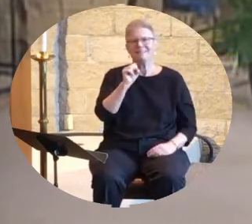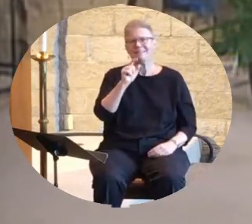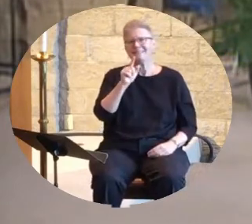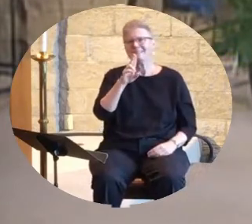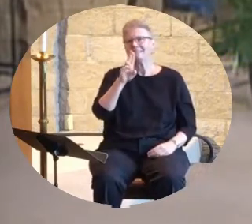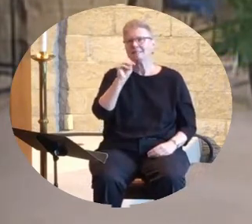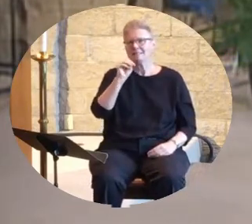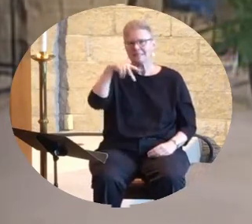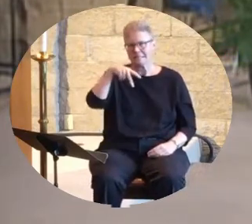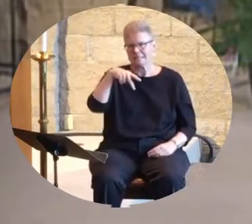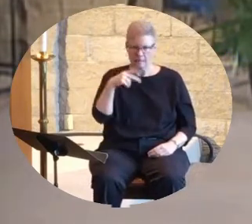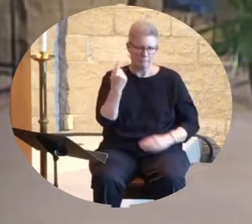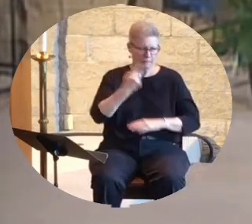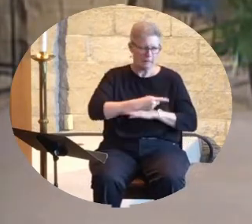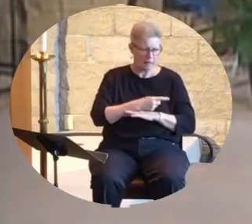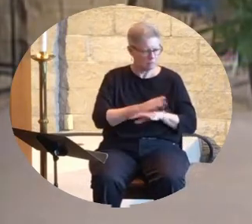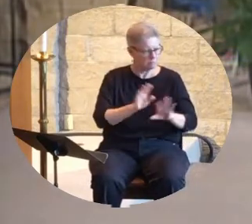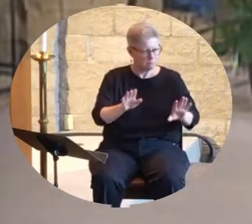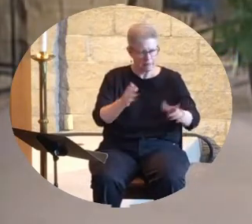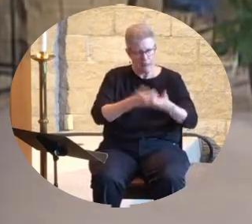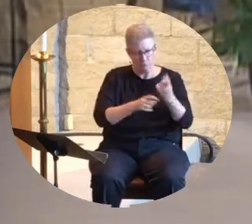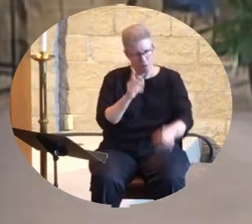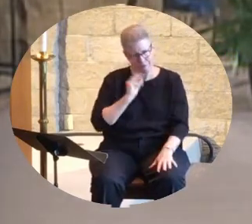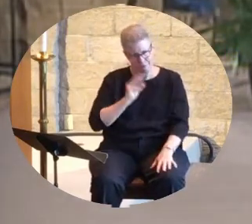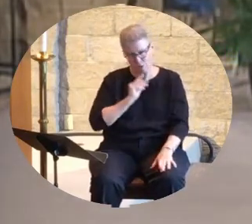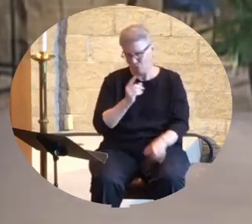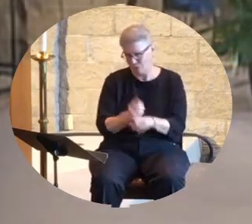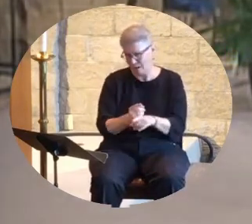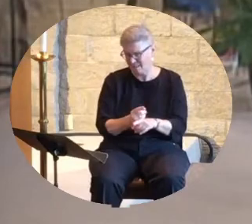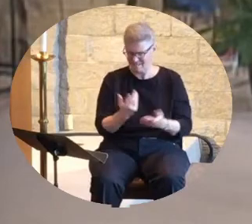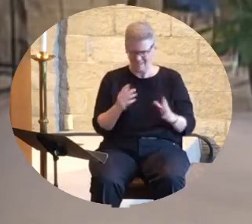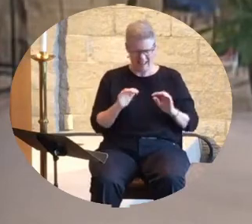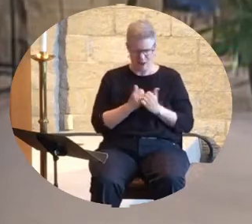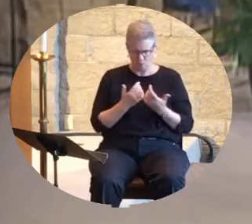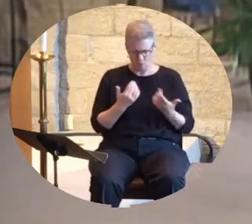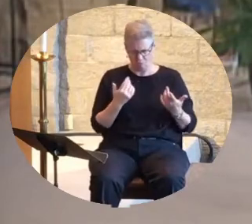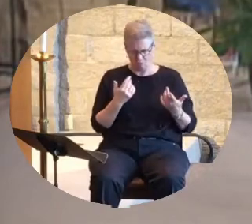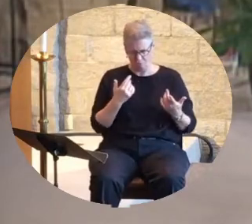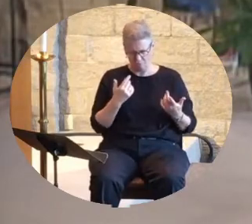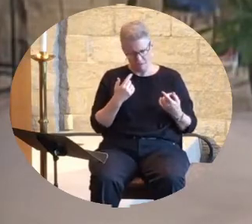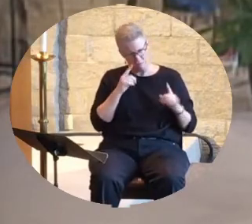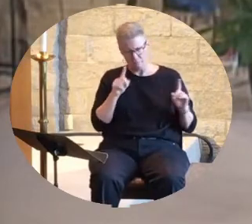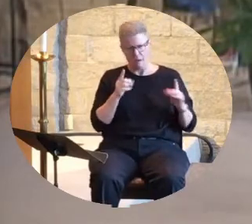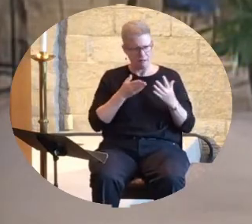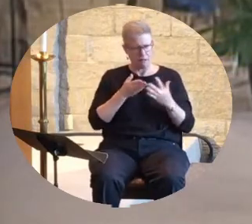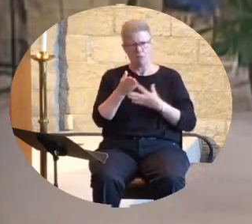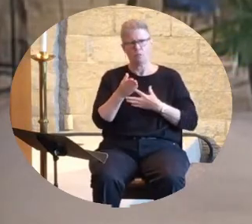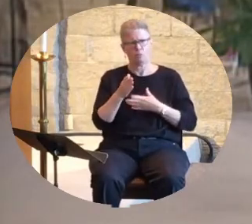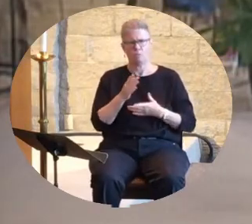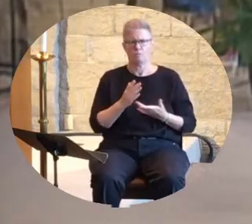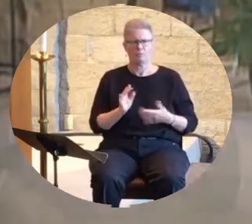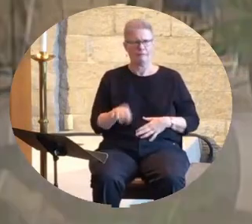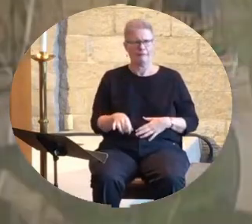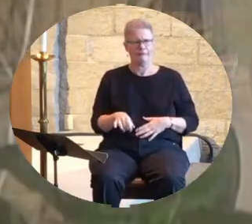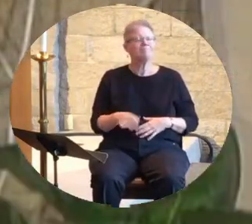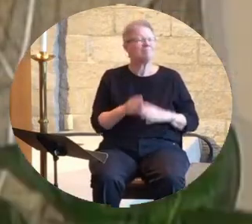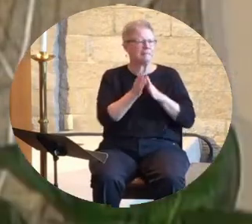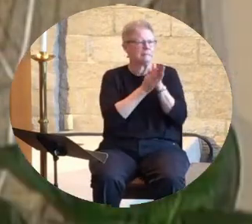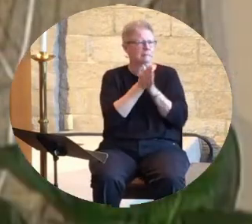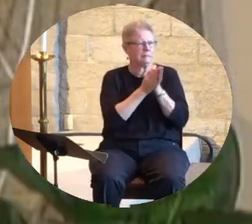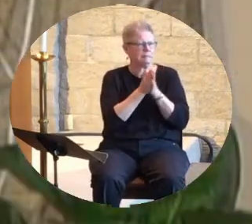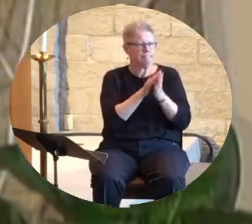But needless to say, you've got that day. And so what gets us out of that? It's the power of the zeal.